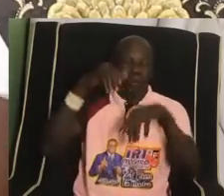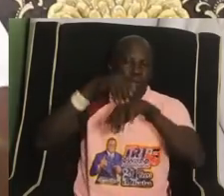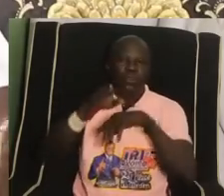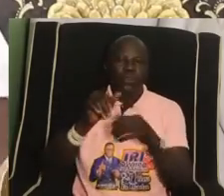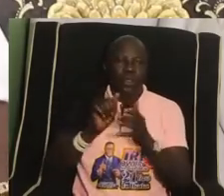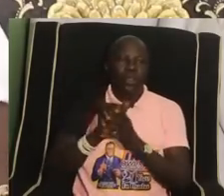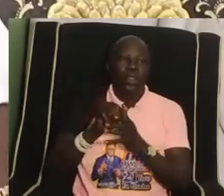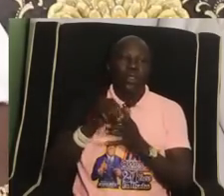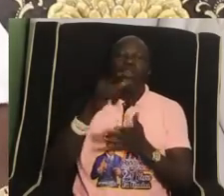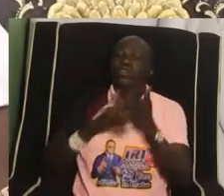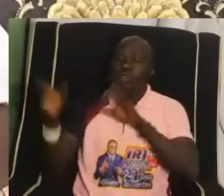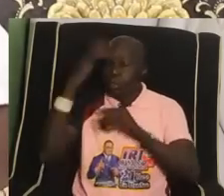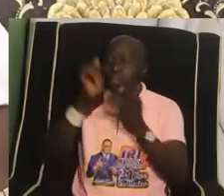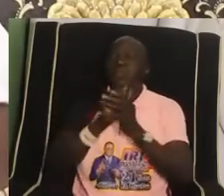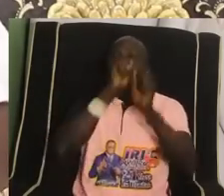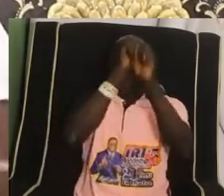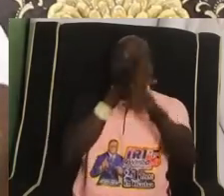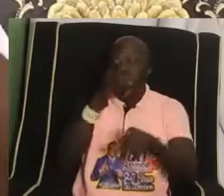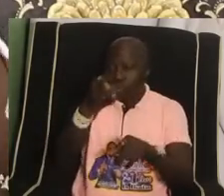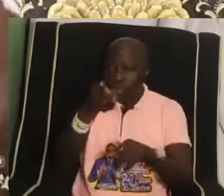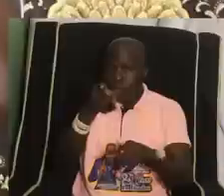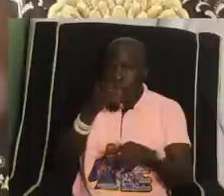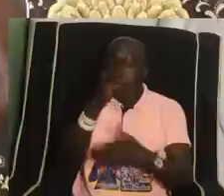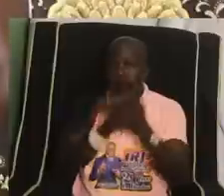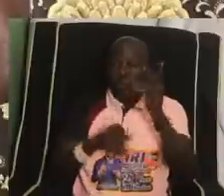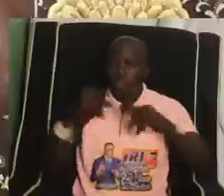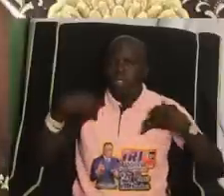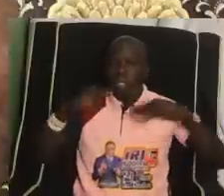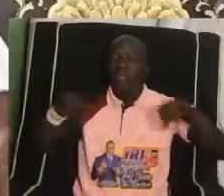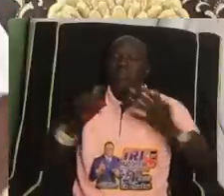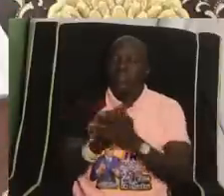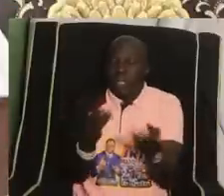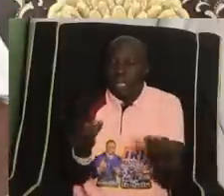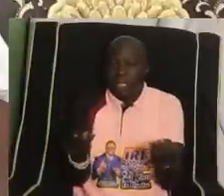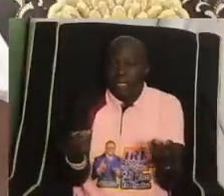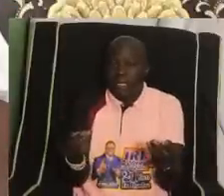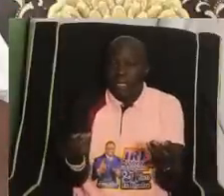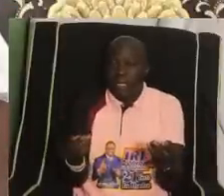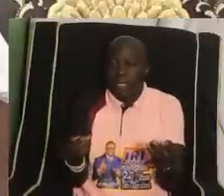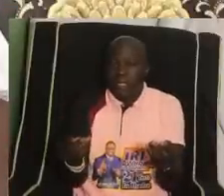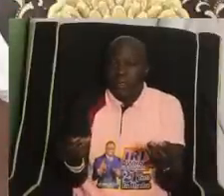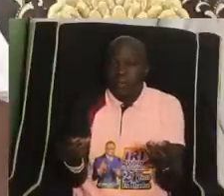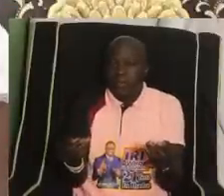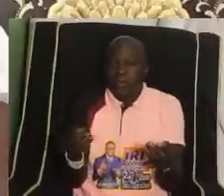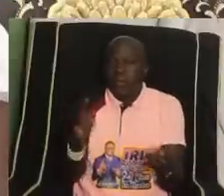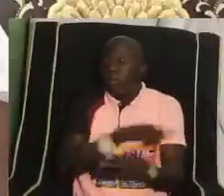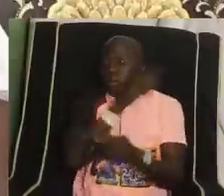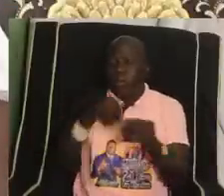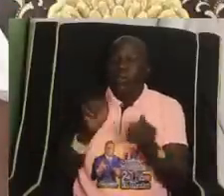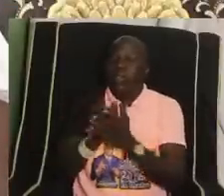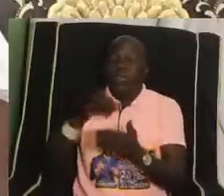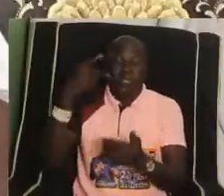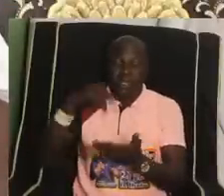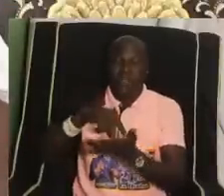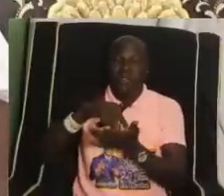Do you know what they call? They bless you. Somebody gave us a land. In fact, nipa ti mi na dide. If I want to